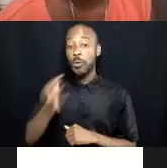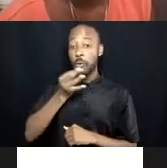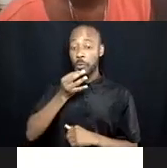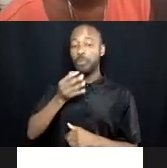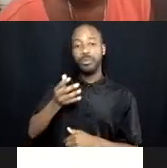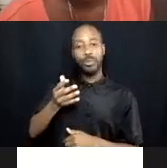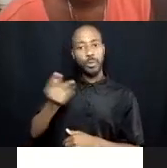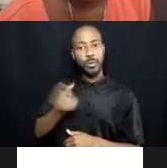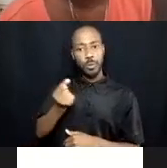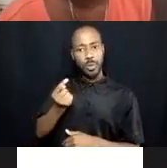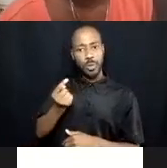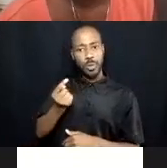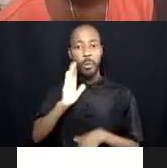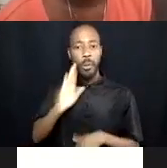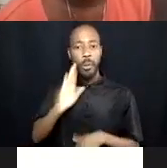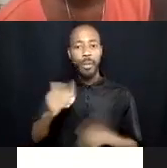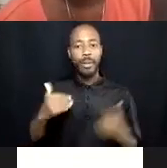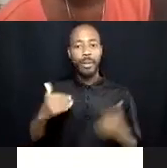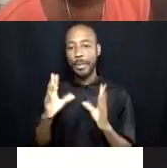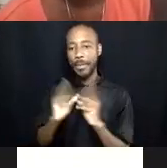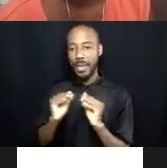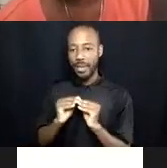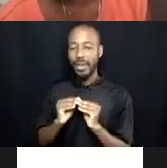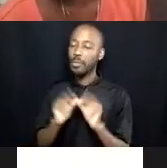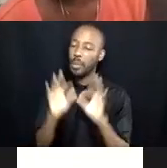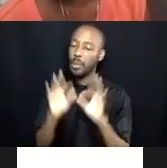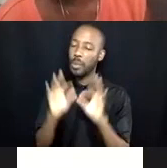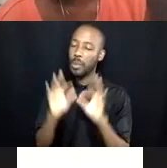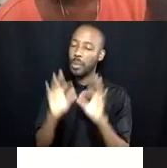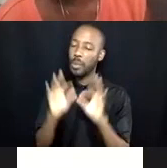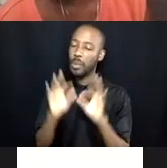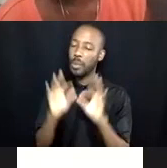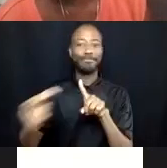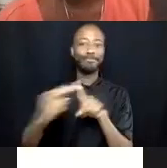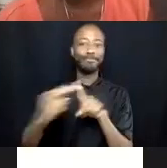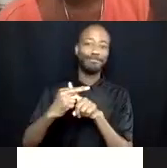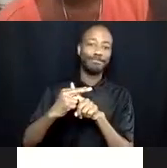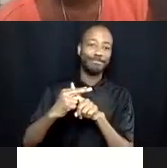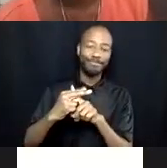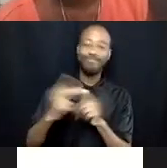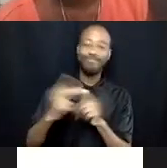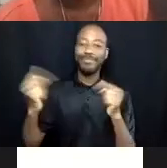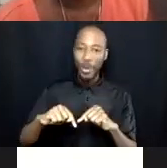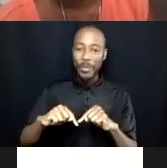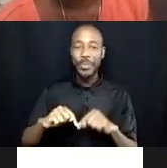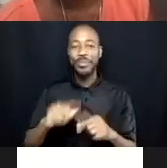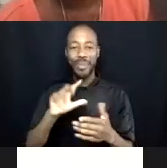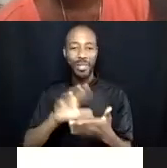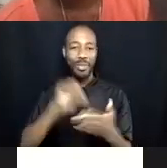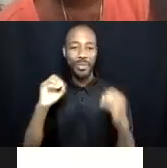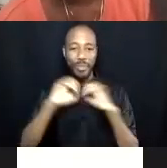It would be a great time to plug in. Oh, Ash, we're missing Lil